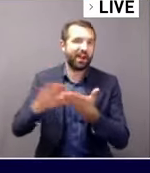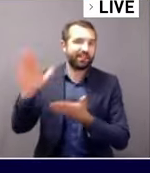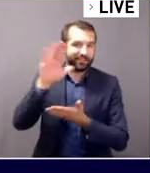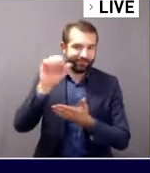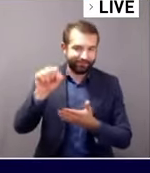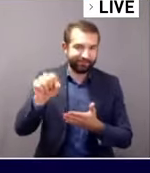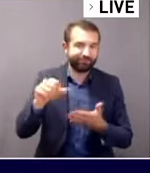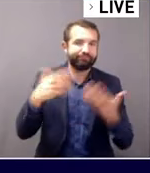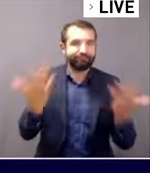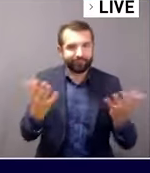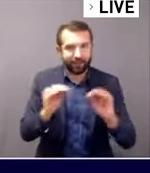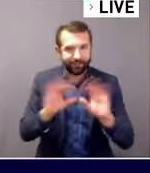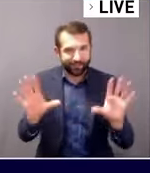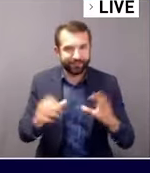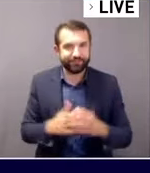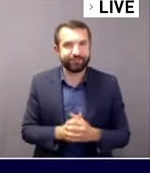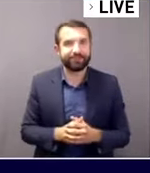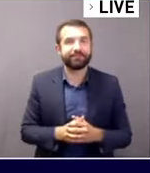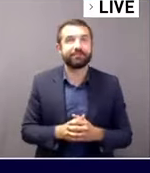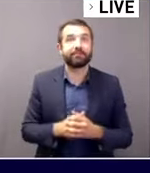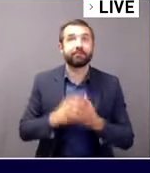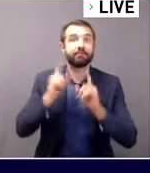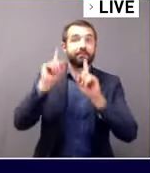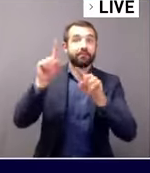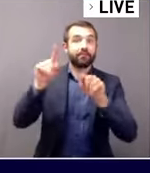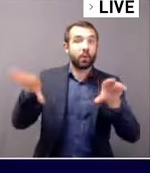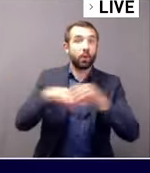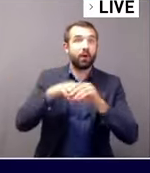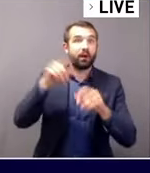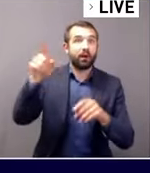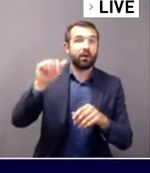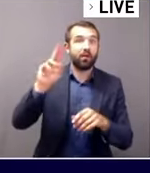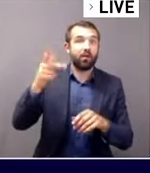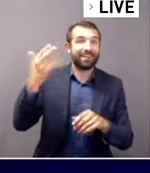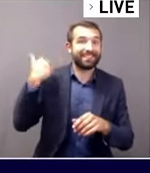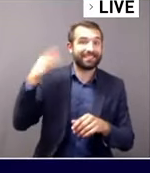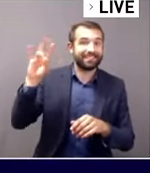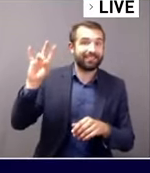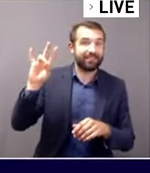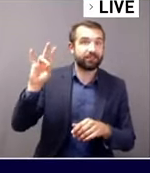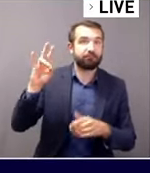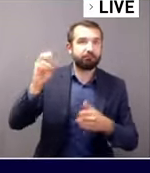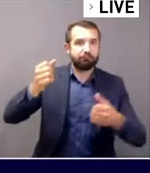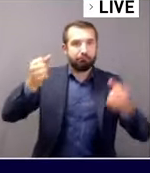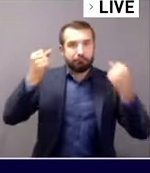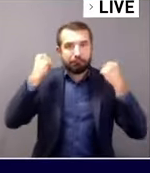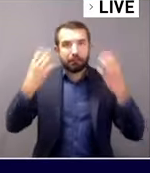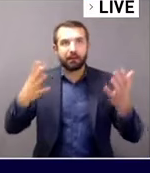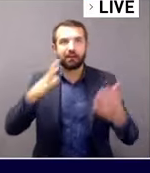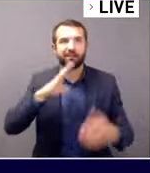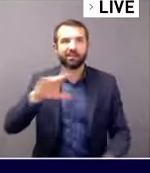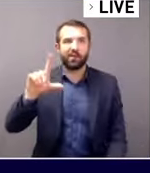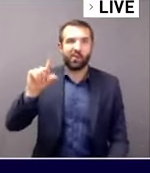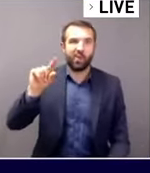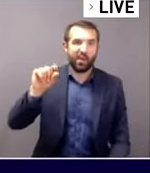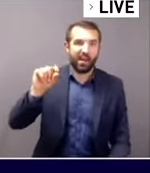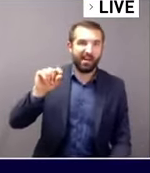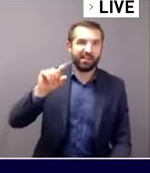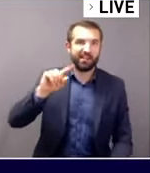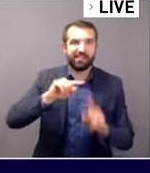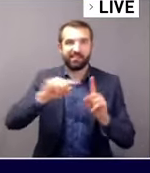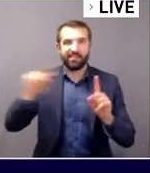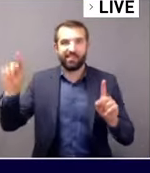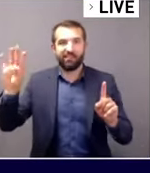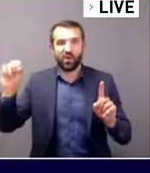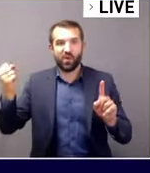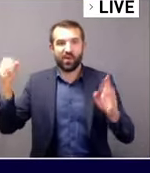of the attendees at the wedding on August 7th in Millinocket were also in that 20 to 40 age bracket,